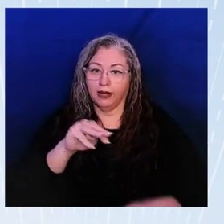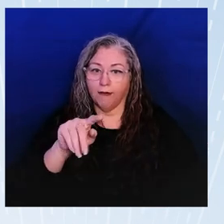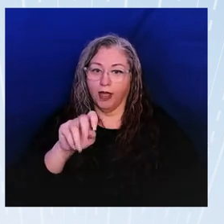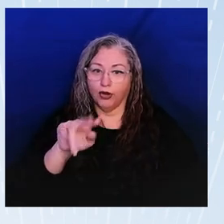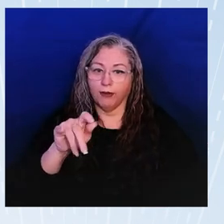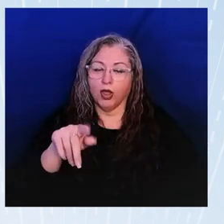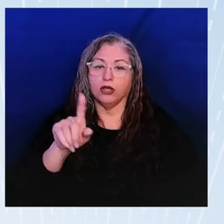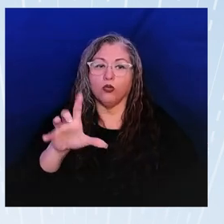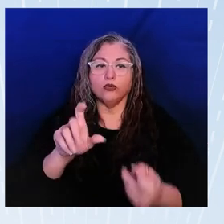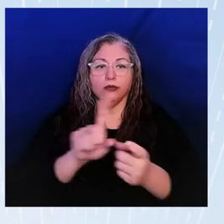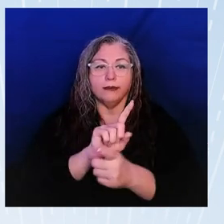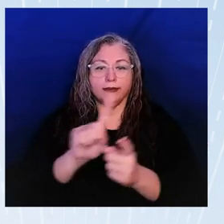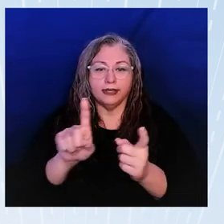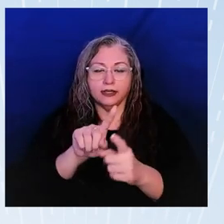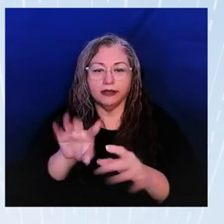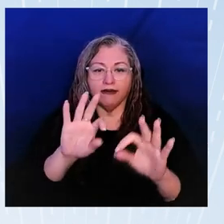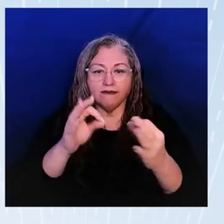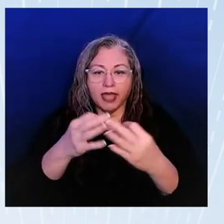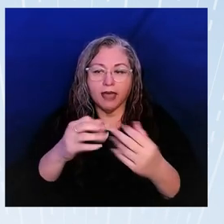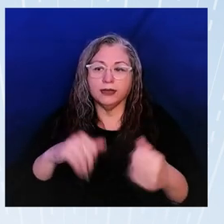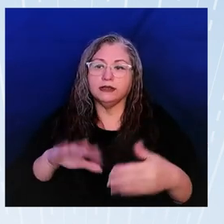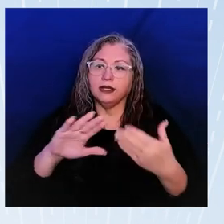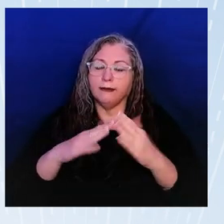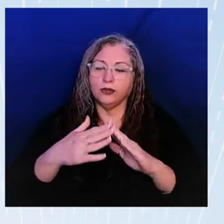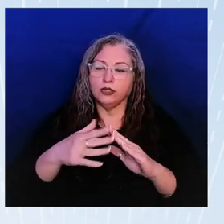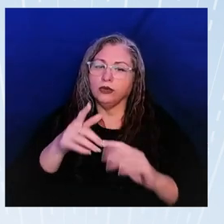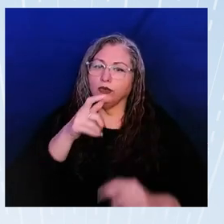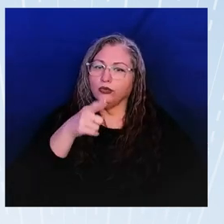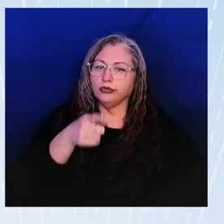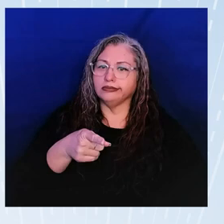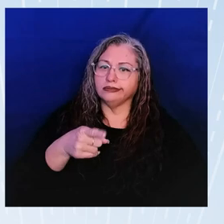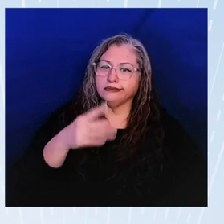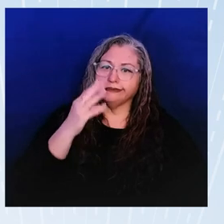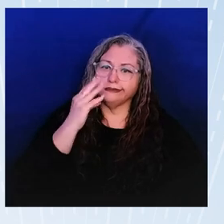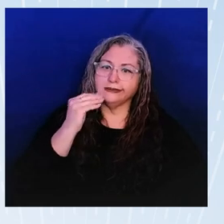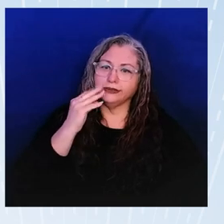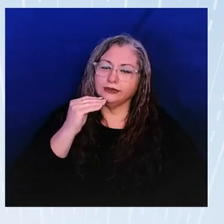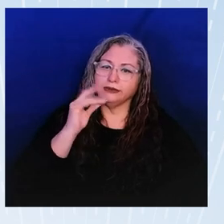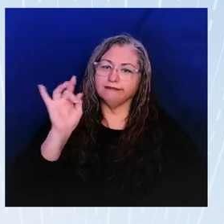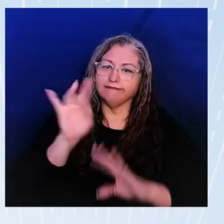with families and community affected by those shootings.